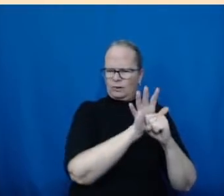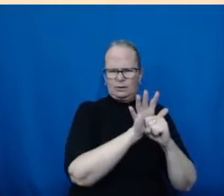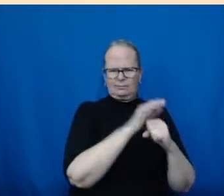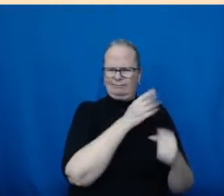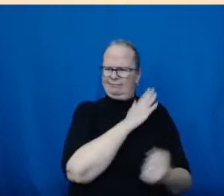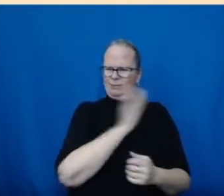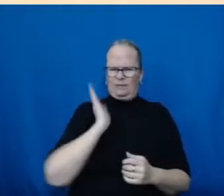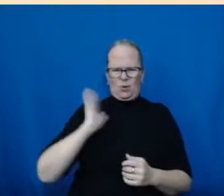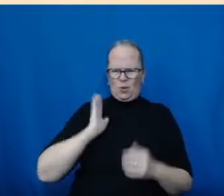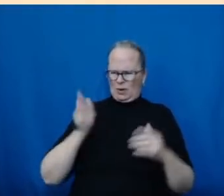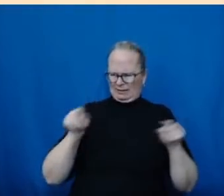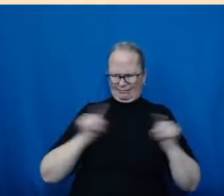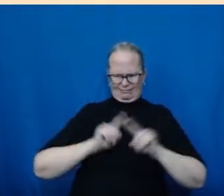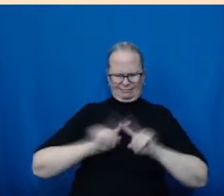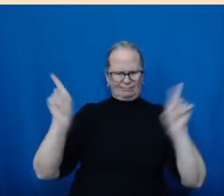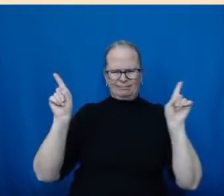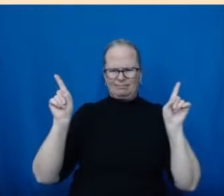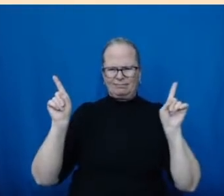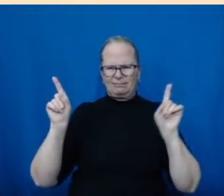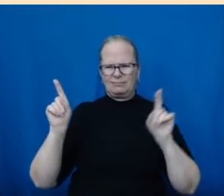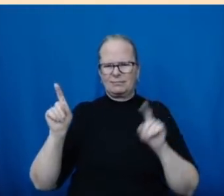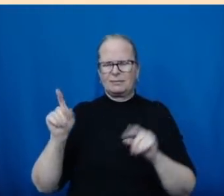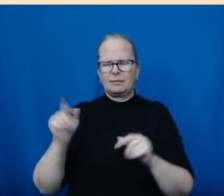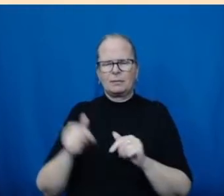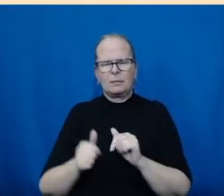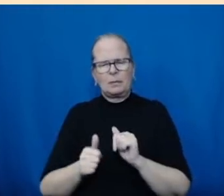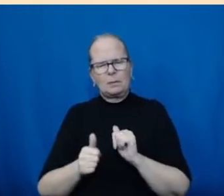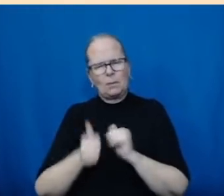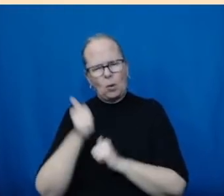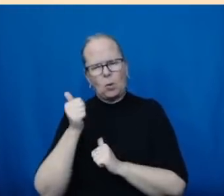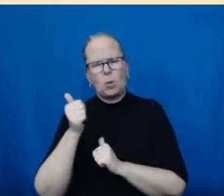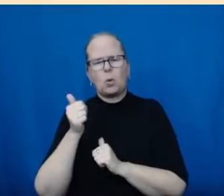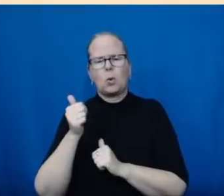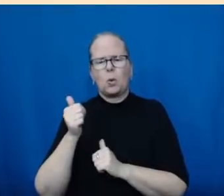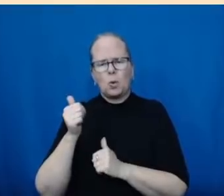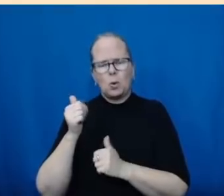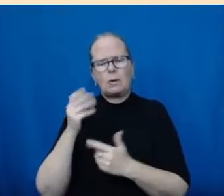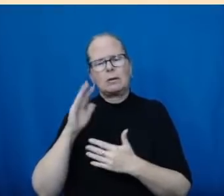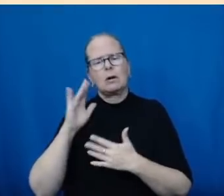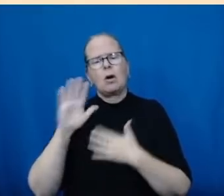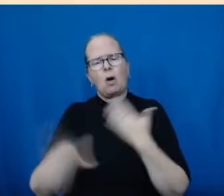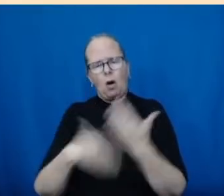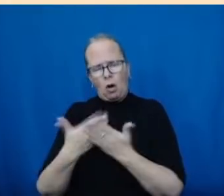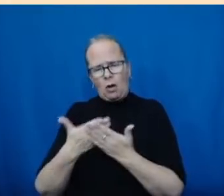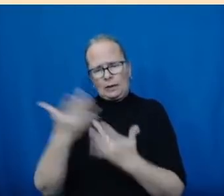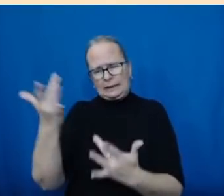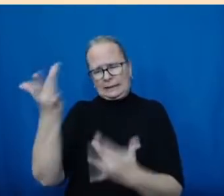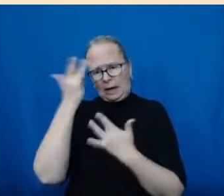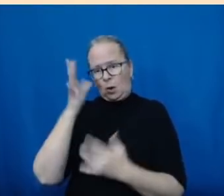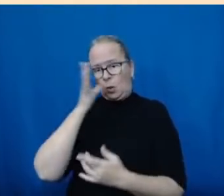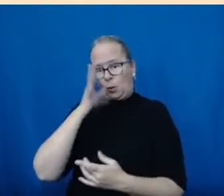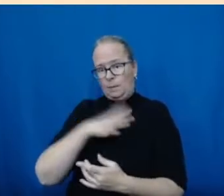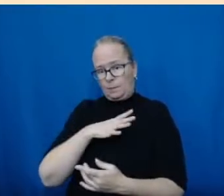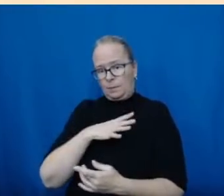women who have ended up in our hospitals in the Delta wave have been unvaccinated. So certainly our messaging has changed